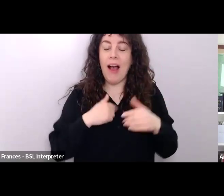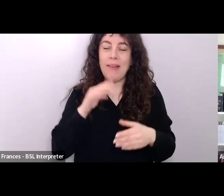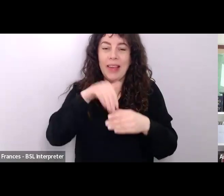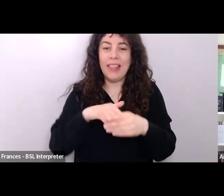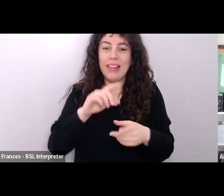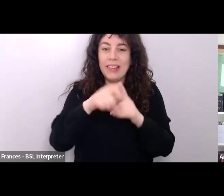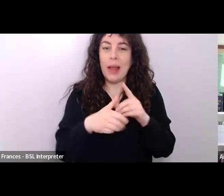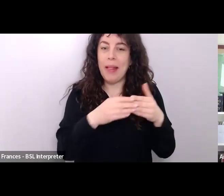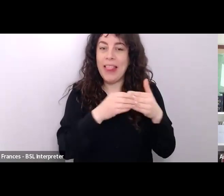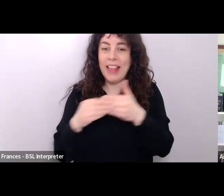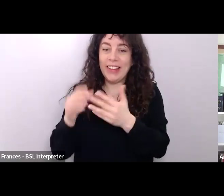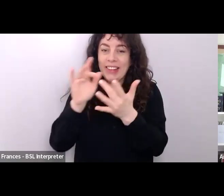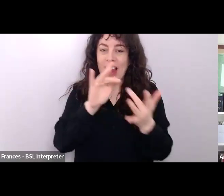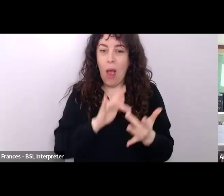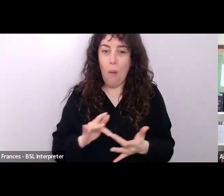Network.